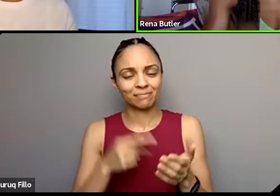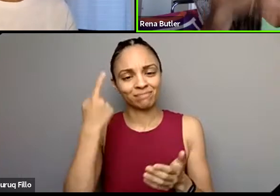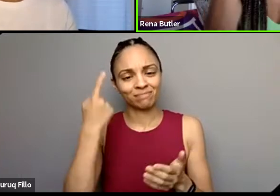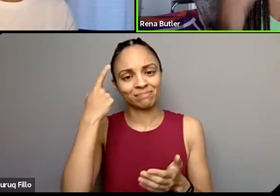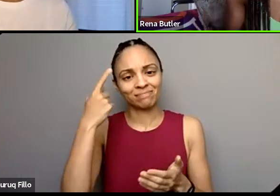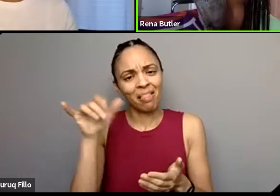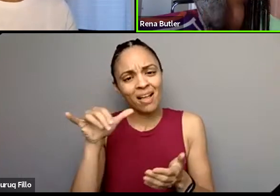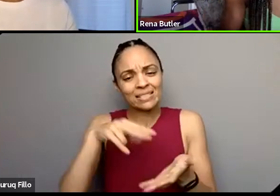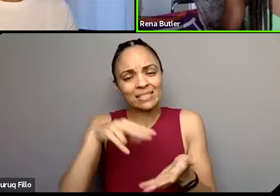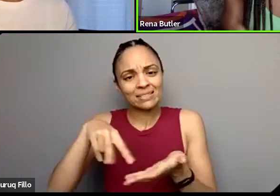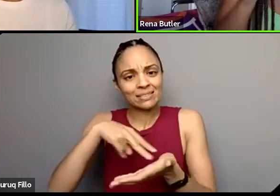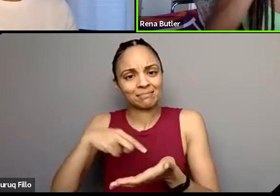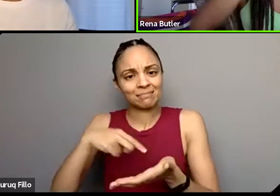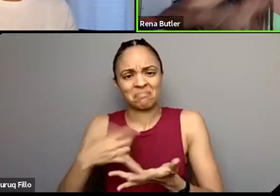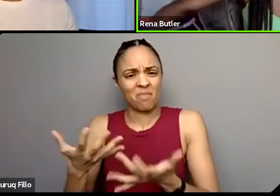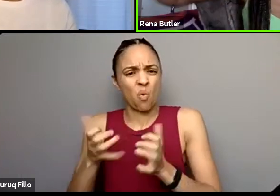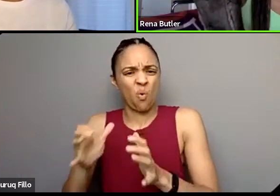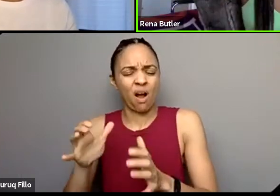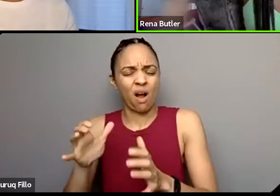to split it,